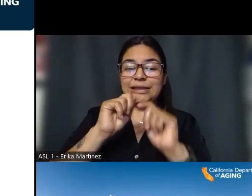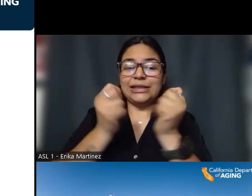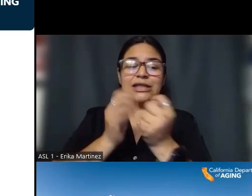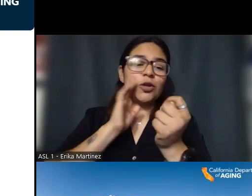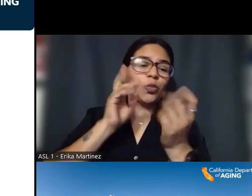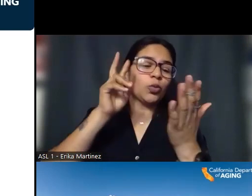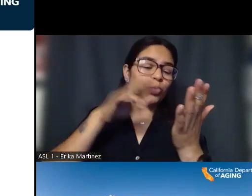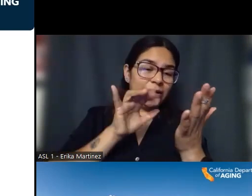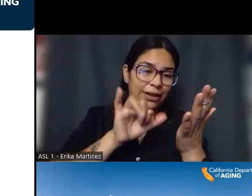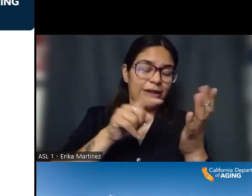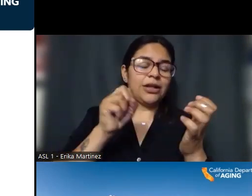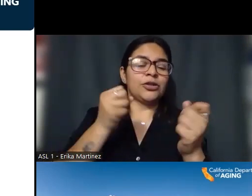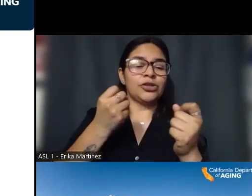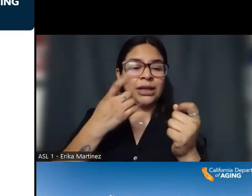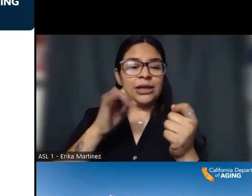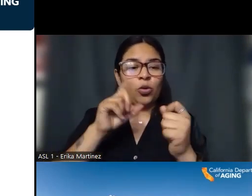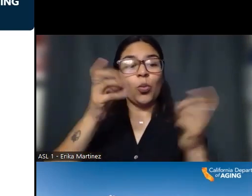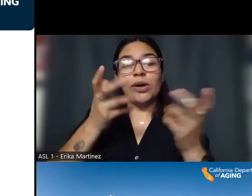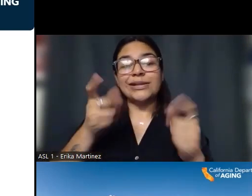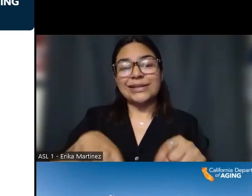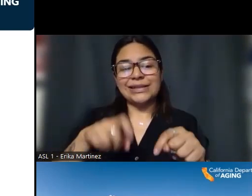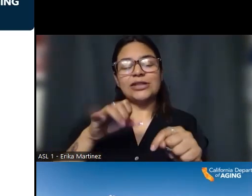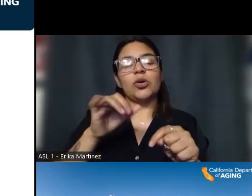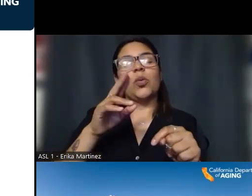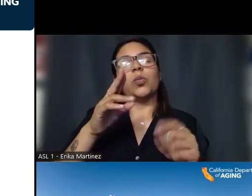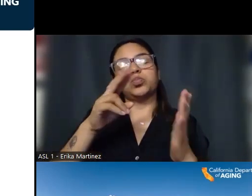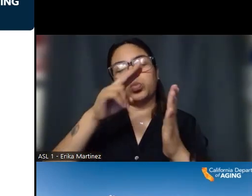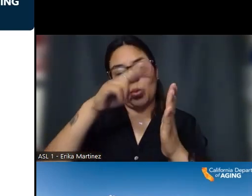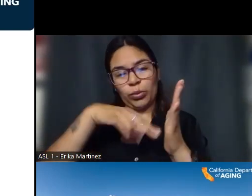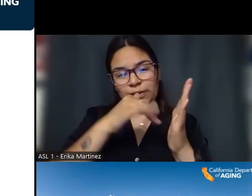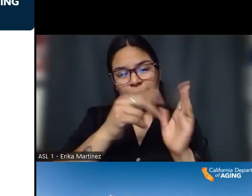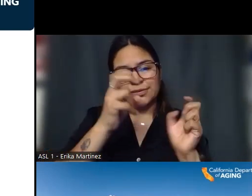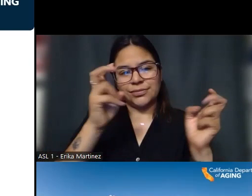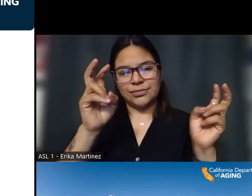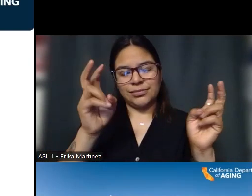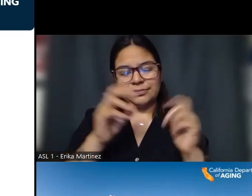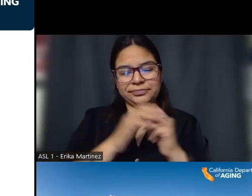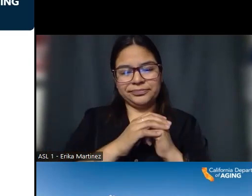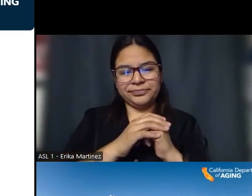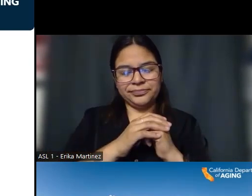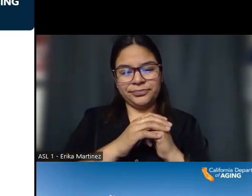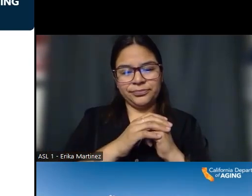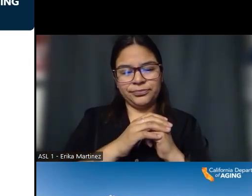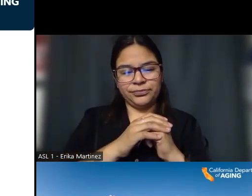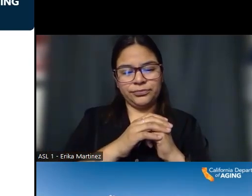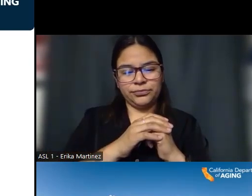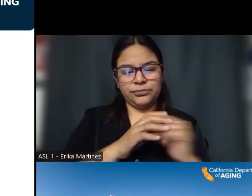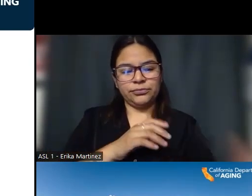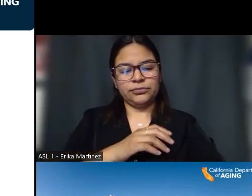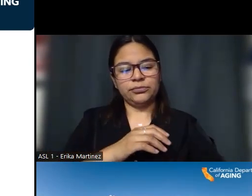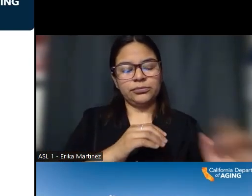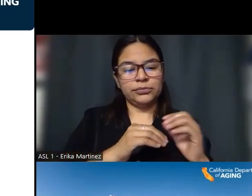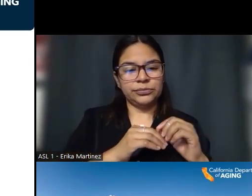attending physician determines that the resident lacks capacity to provide the consent. The resident has no